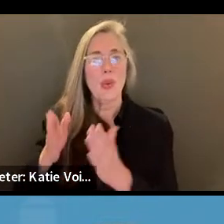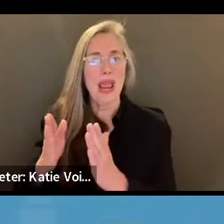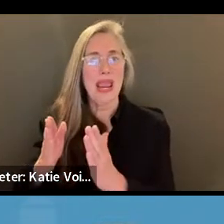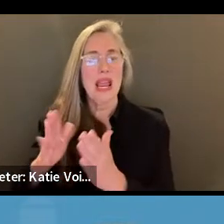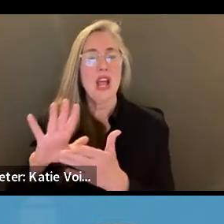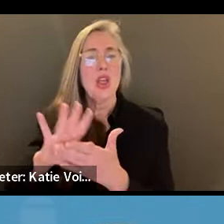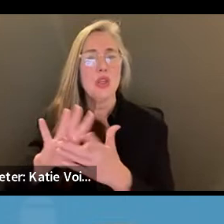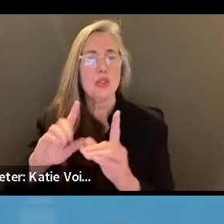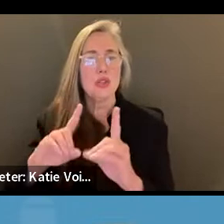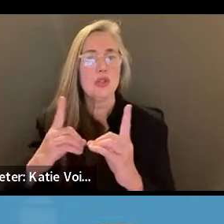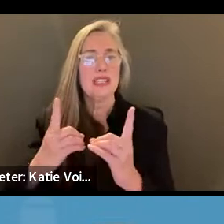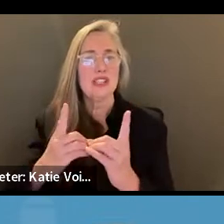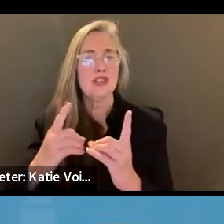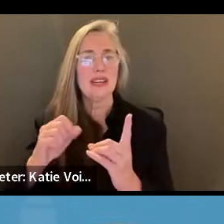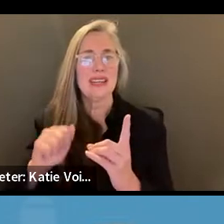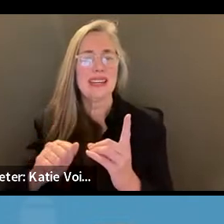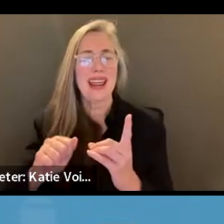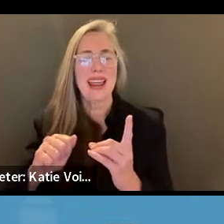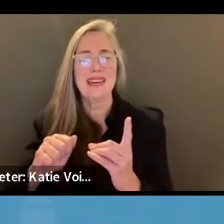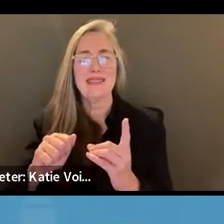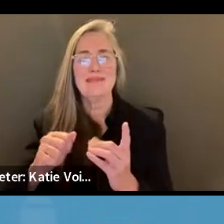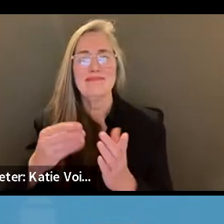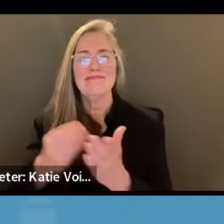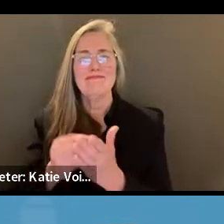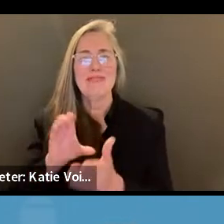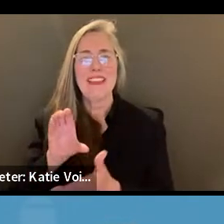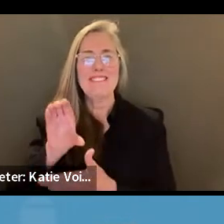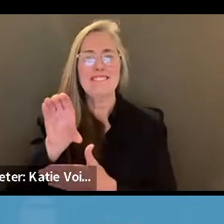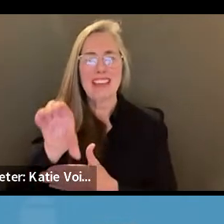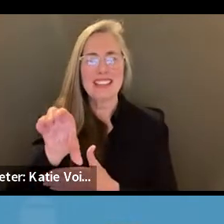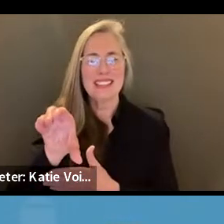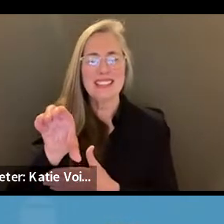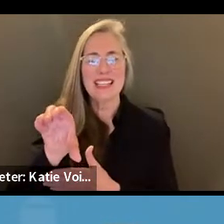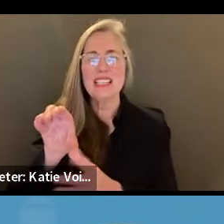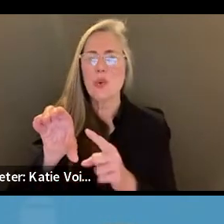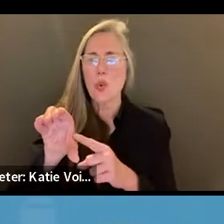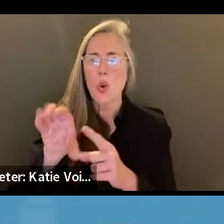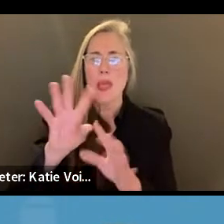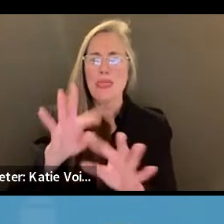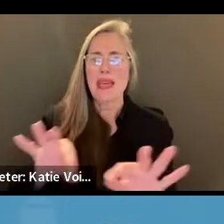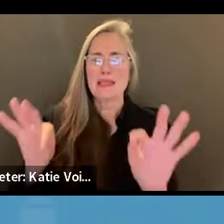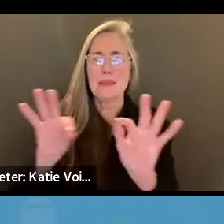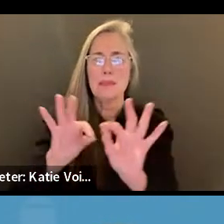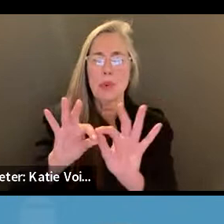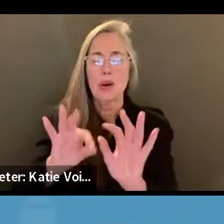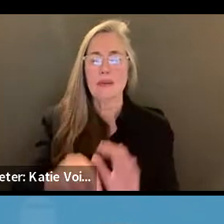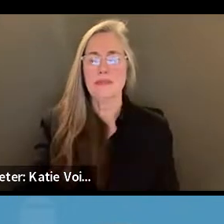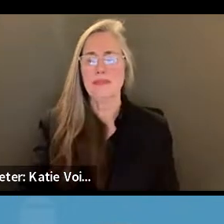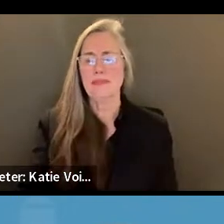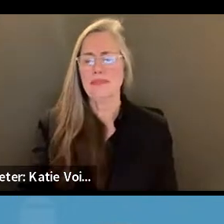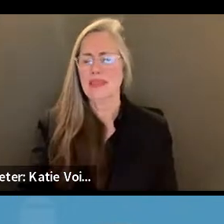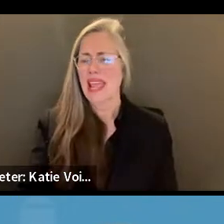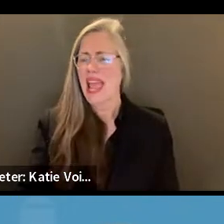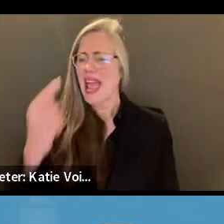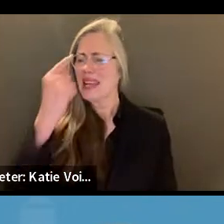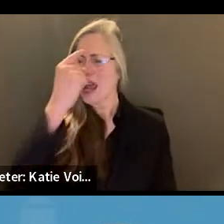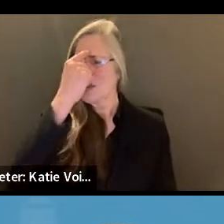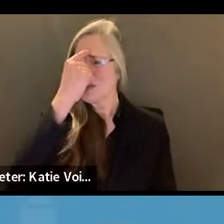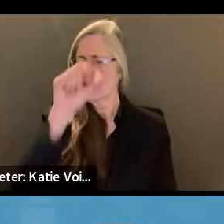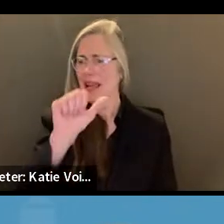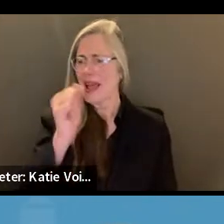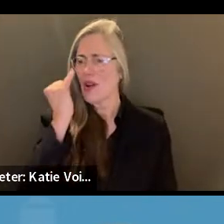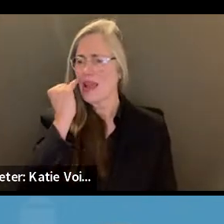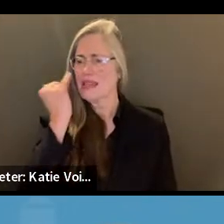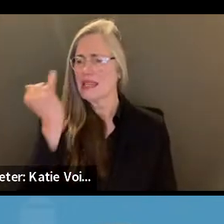can invest in. I think it's very important. And also I was thinking, staff